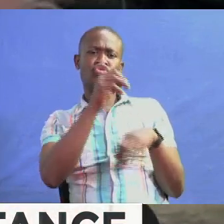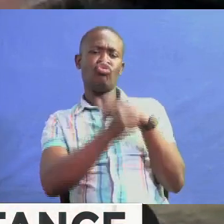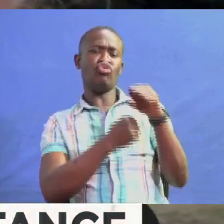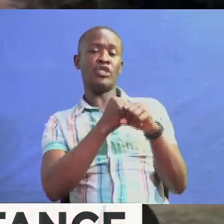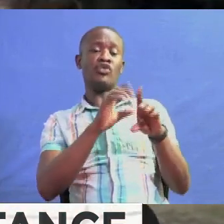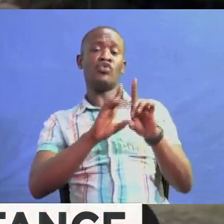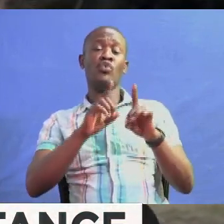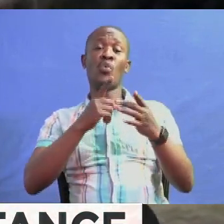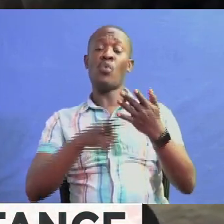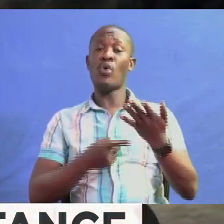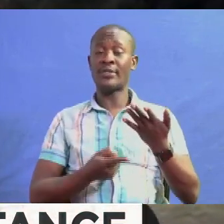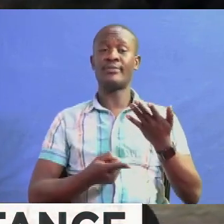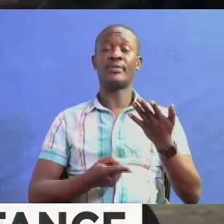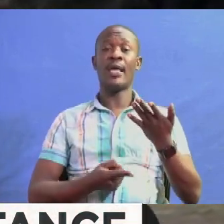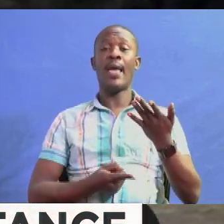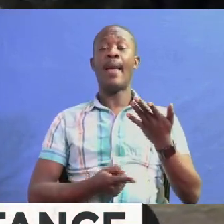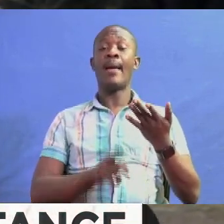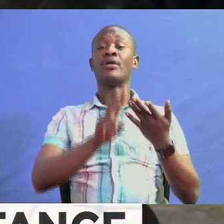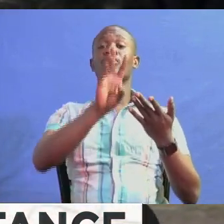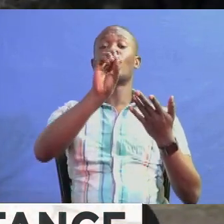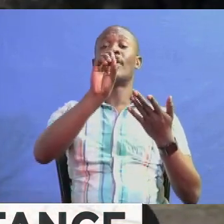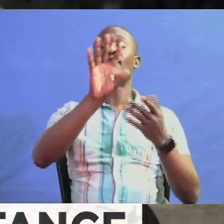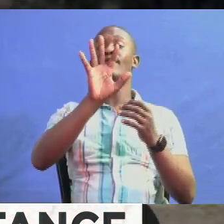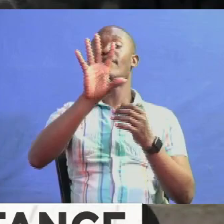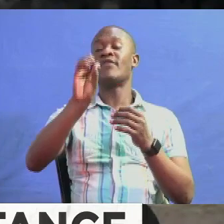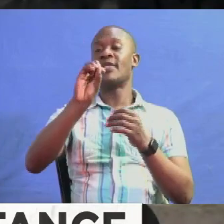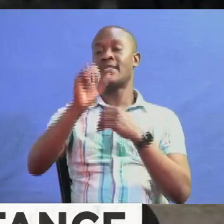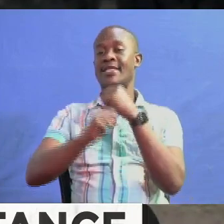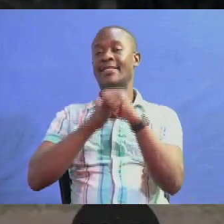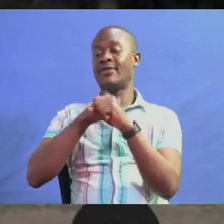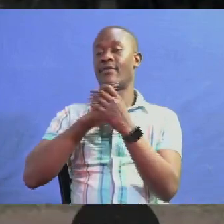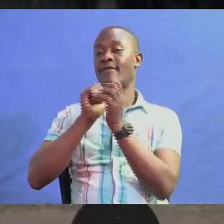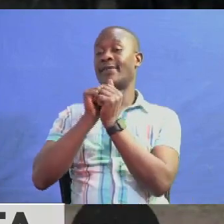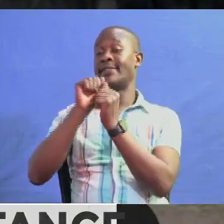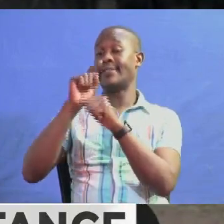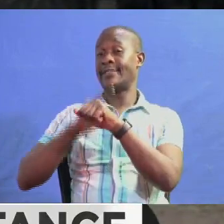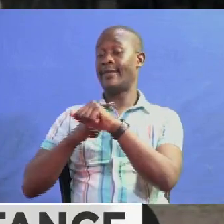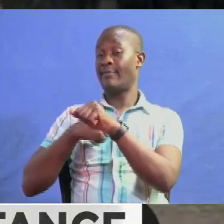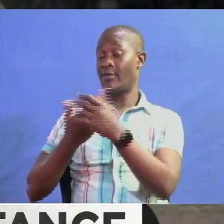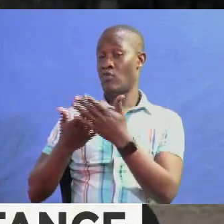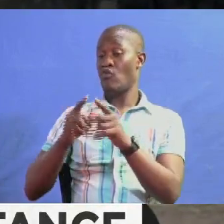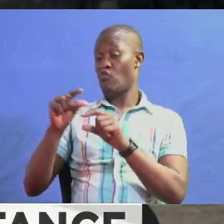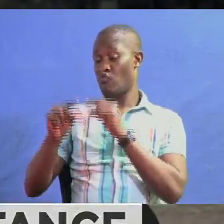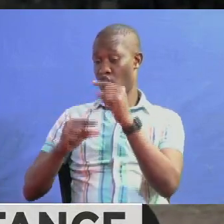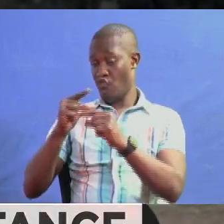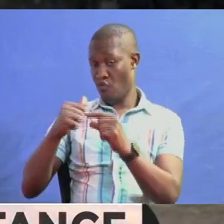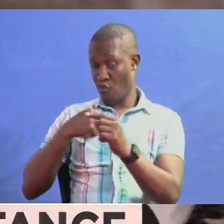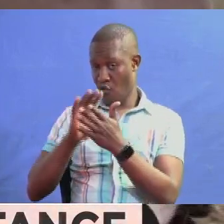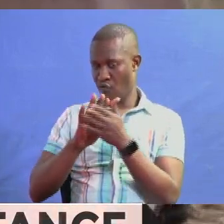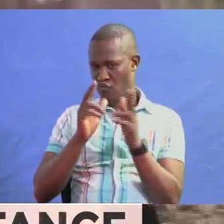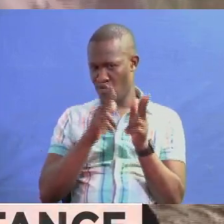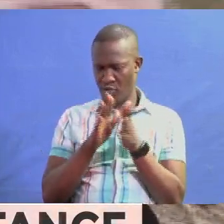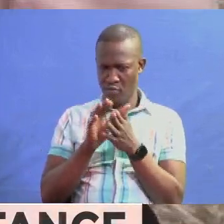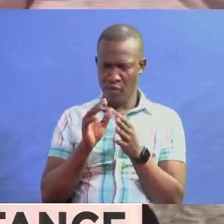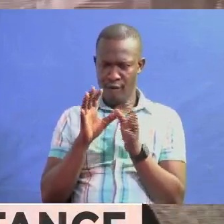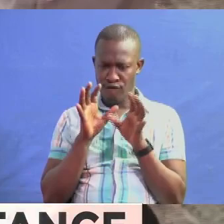do what would take nature 20 to 50 years. So it's over a 10-time acceleration of natural forces.